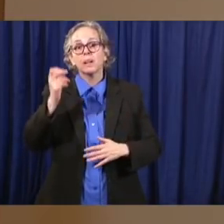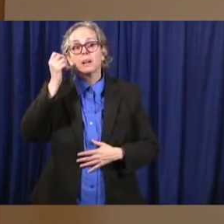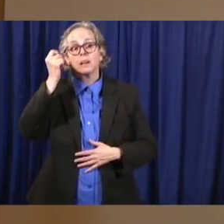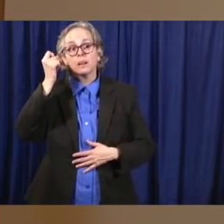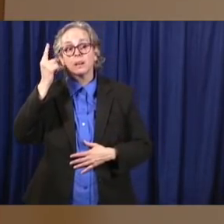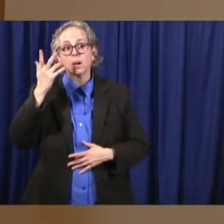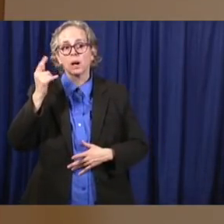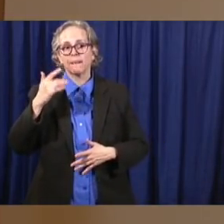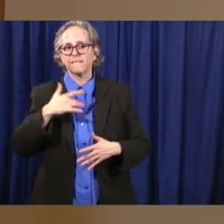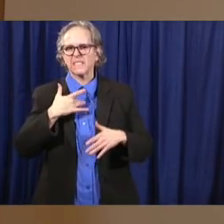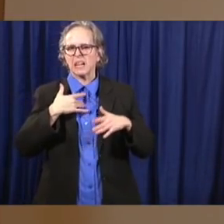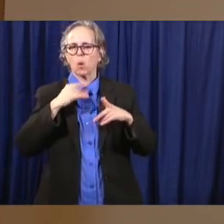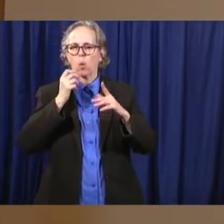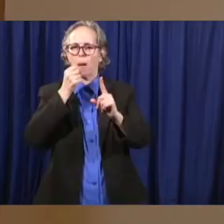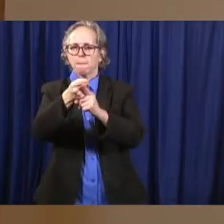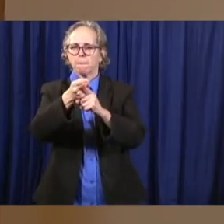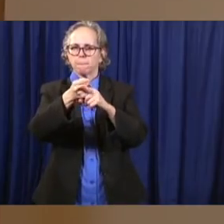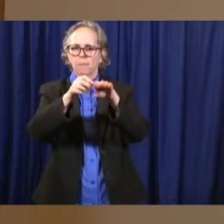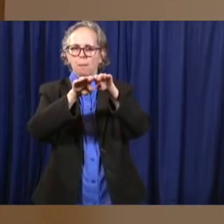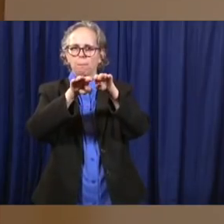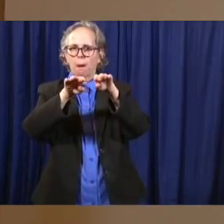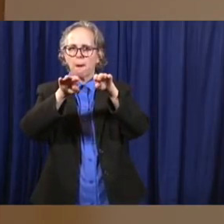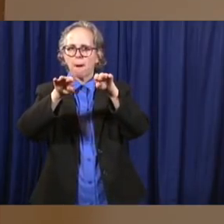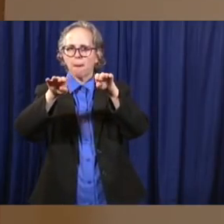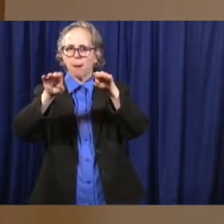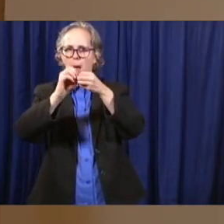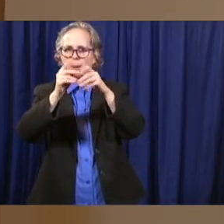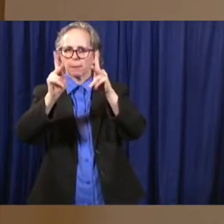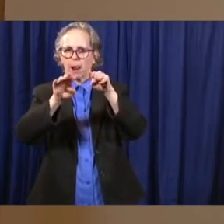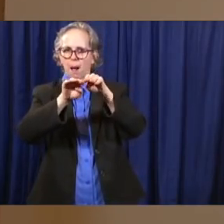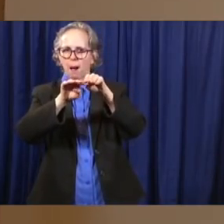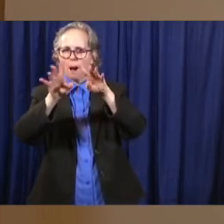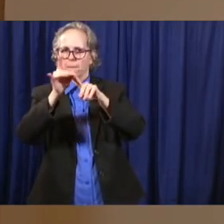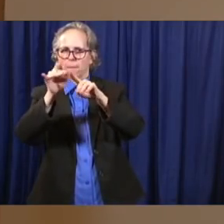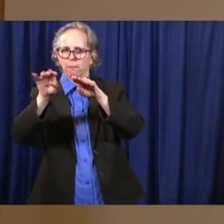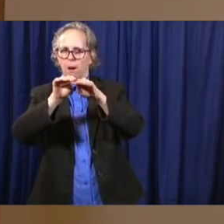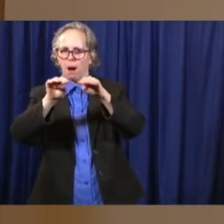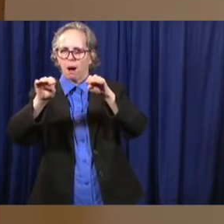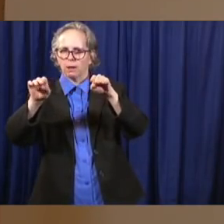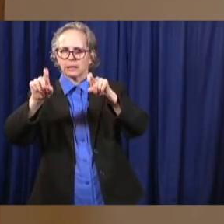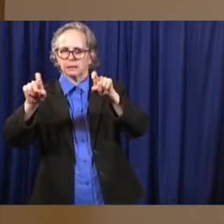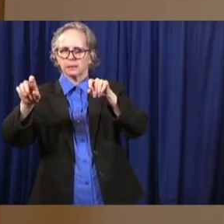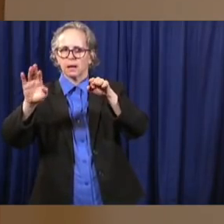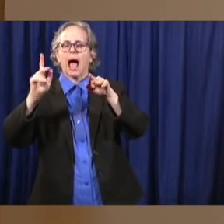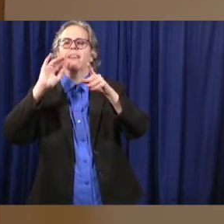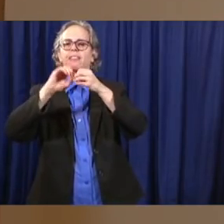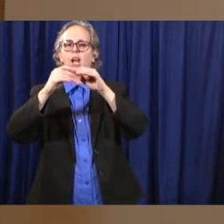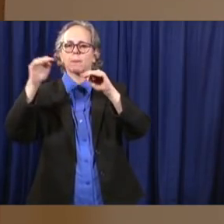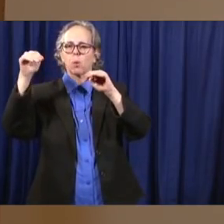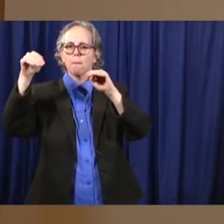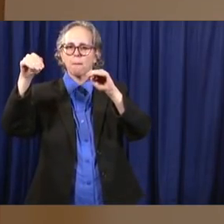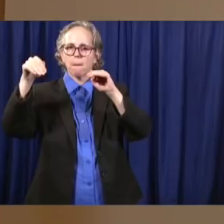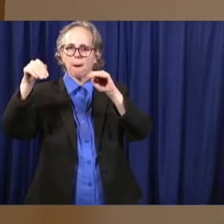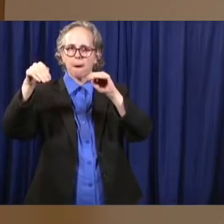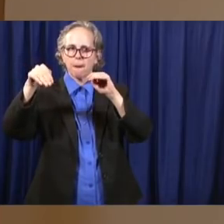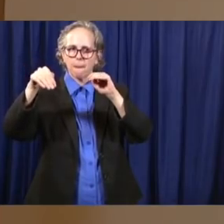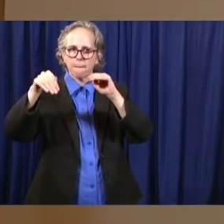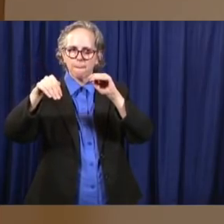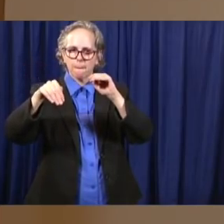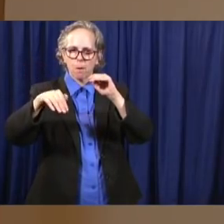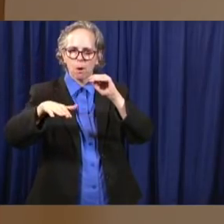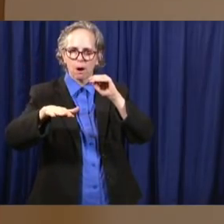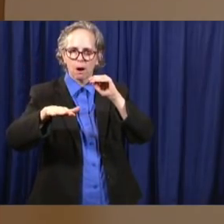at the top. And then you'll start to see the cases per day go down and start to level the number